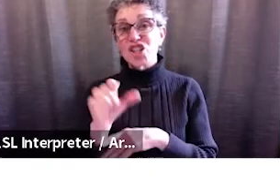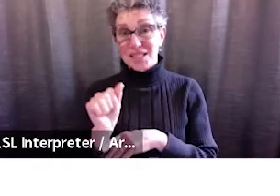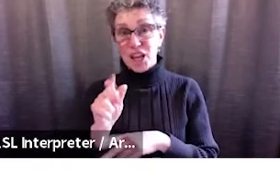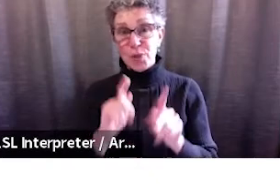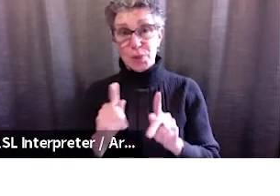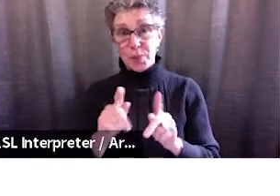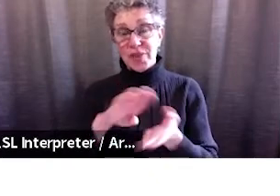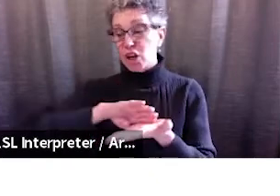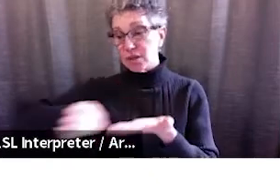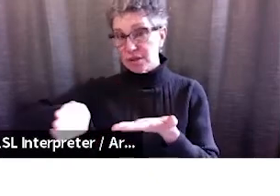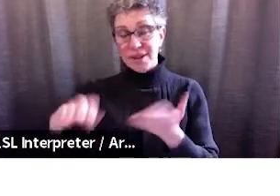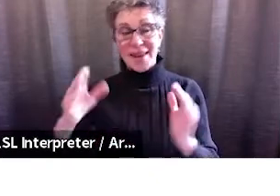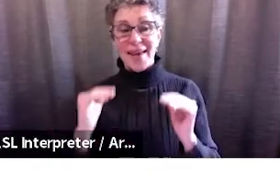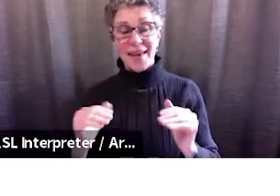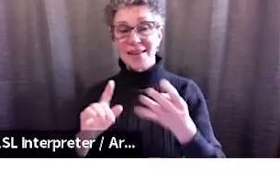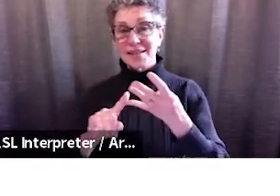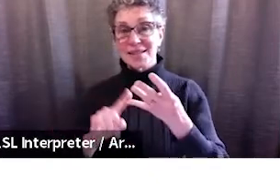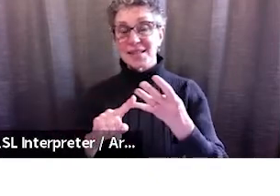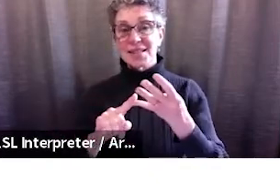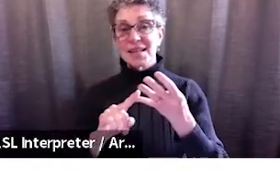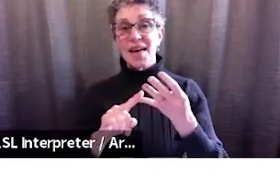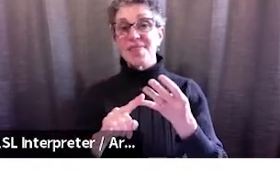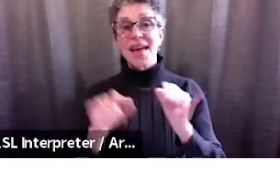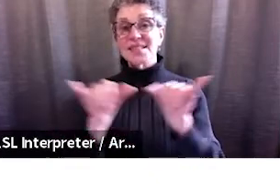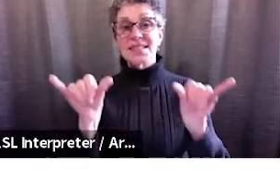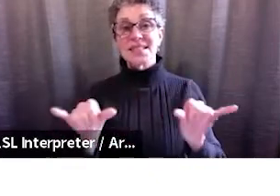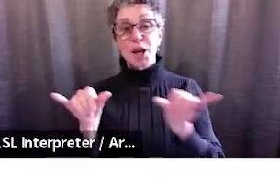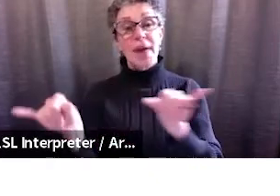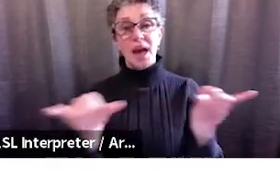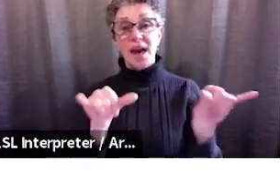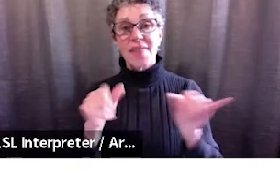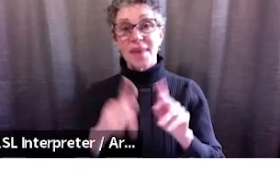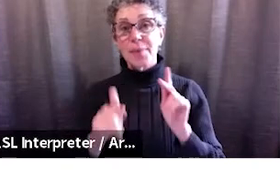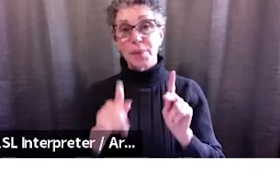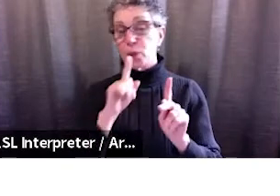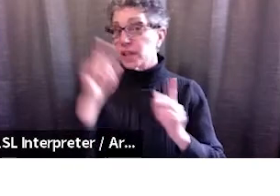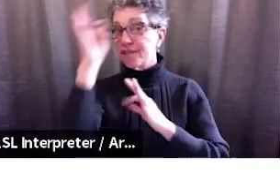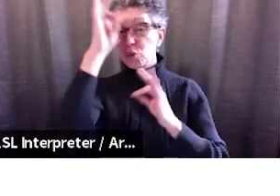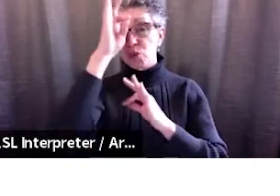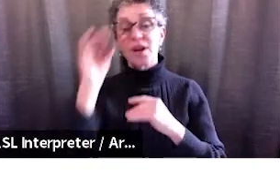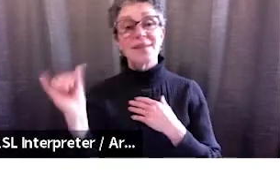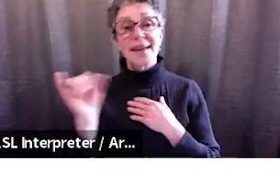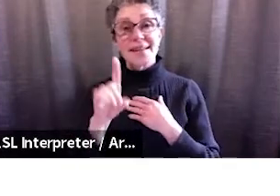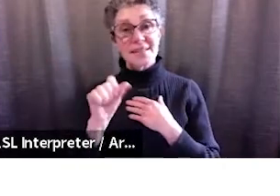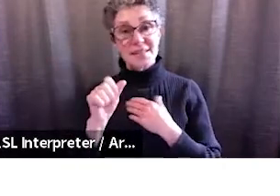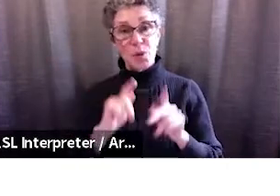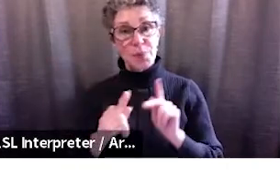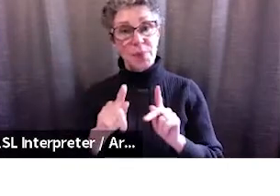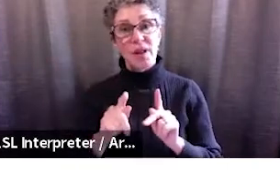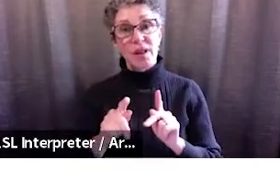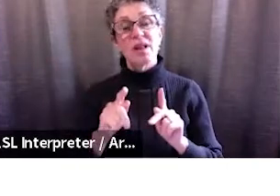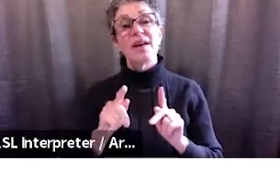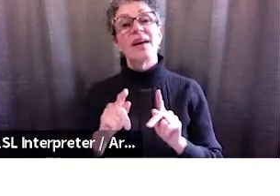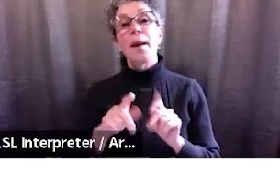embedded barriers in our systems that most of us do not question or know about. For example, disabled people must live in deep poverty